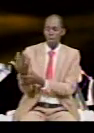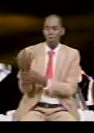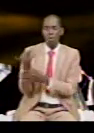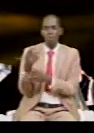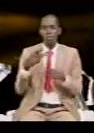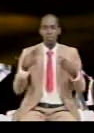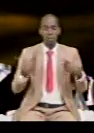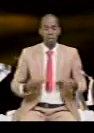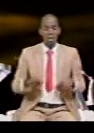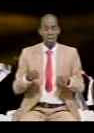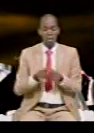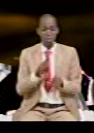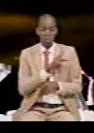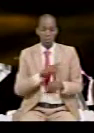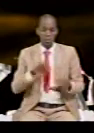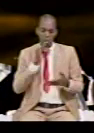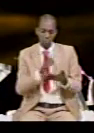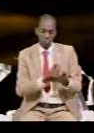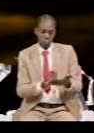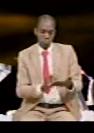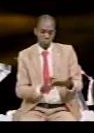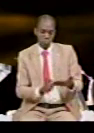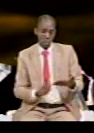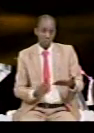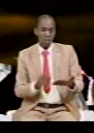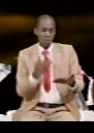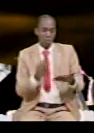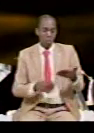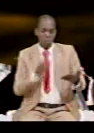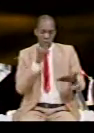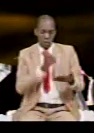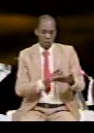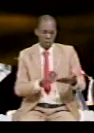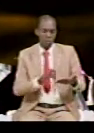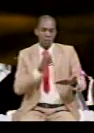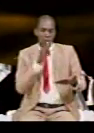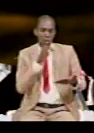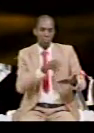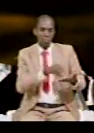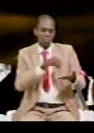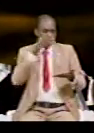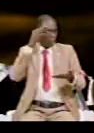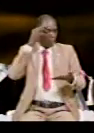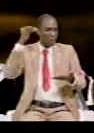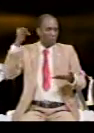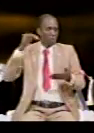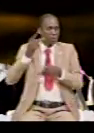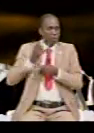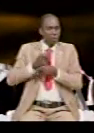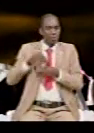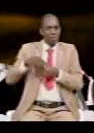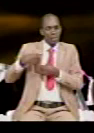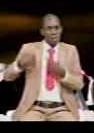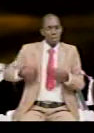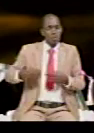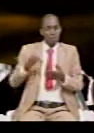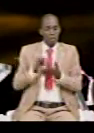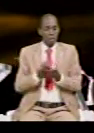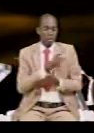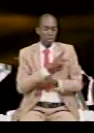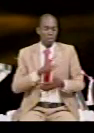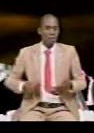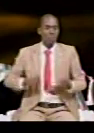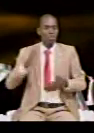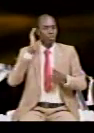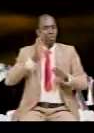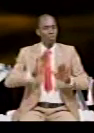he's writing, the thing is getting engraved in his heart, embedded in his heart, so that he will fear God. He